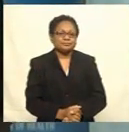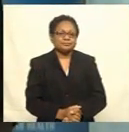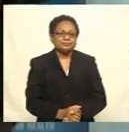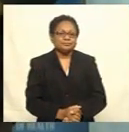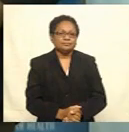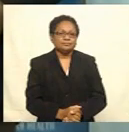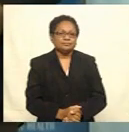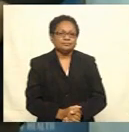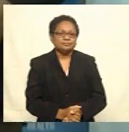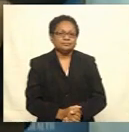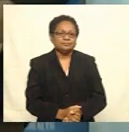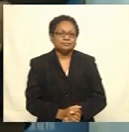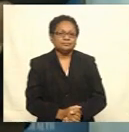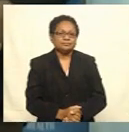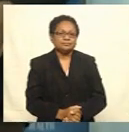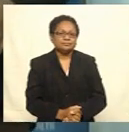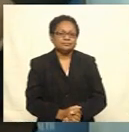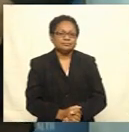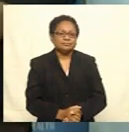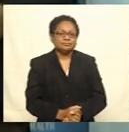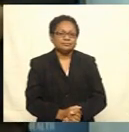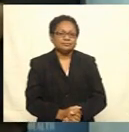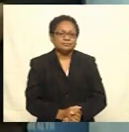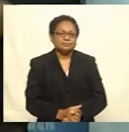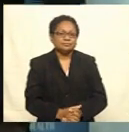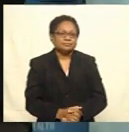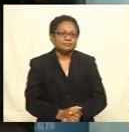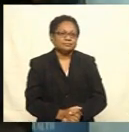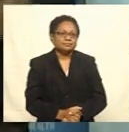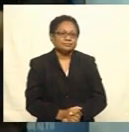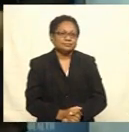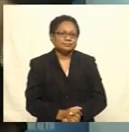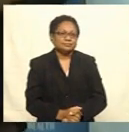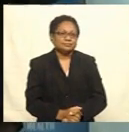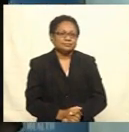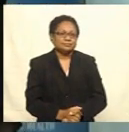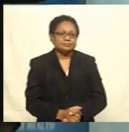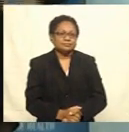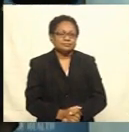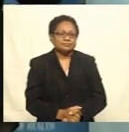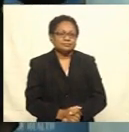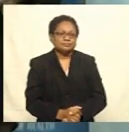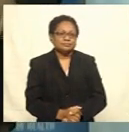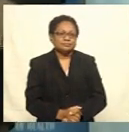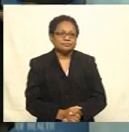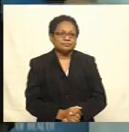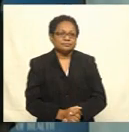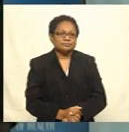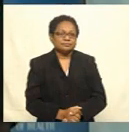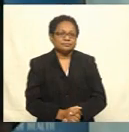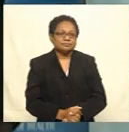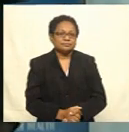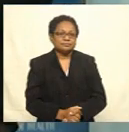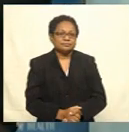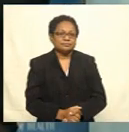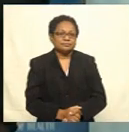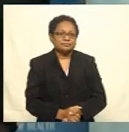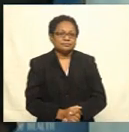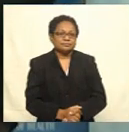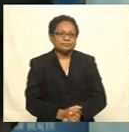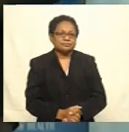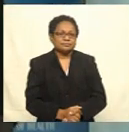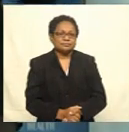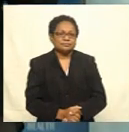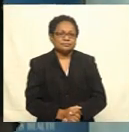144,747 people screened across Viti Levu and many more thousands to go. These screenings do work, especially